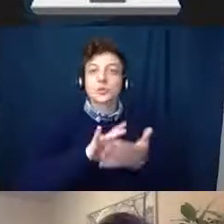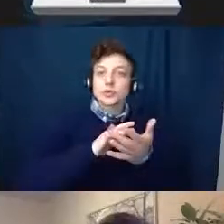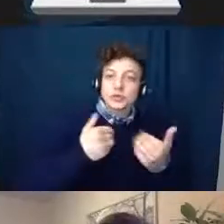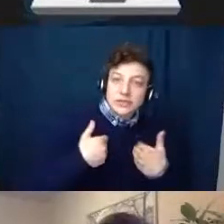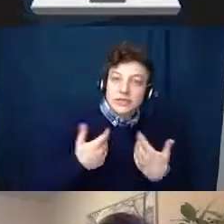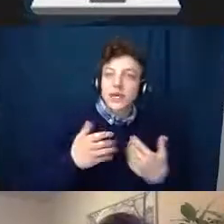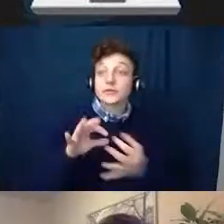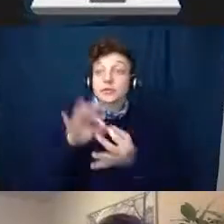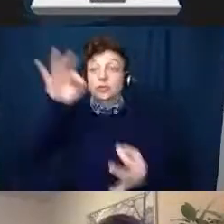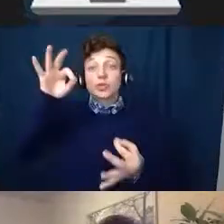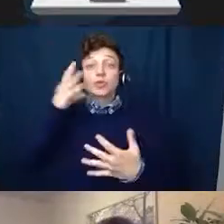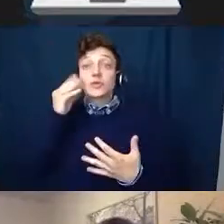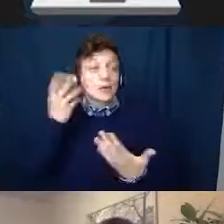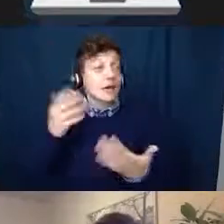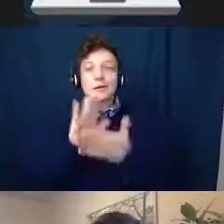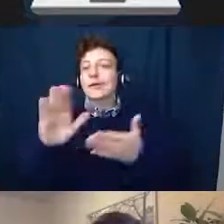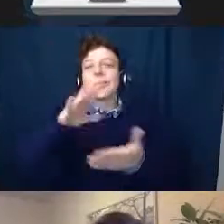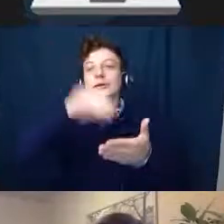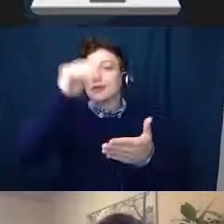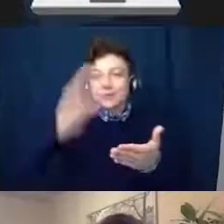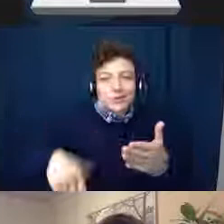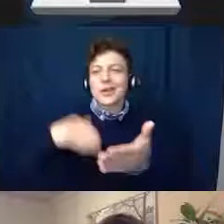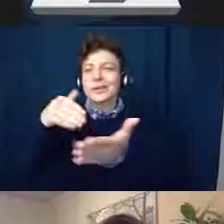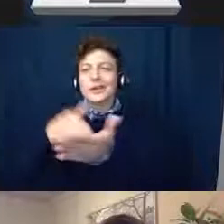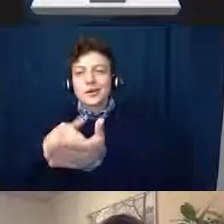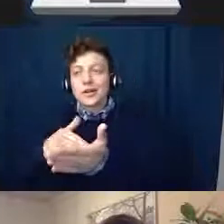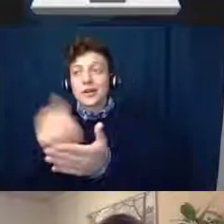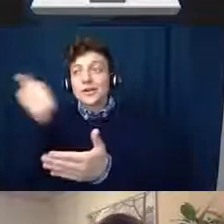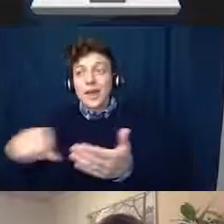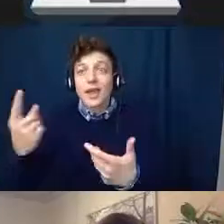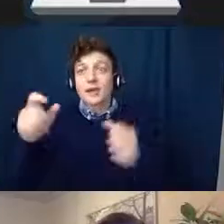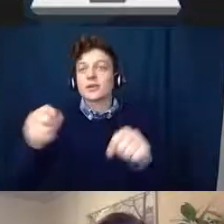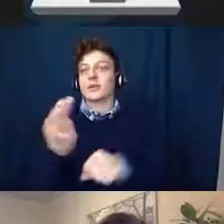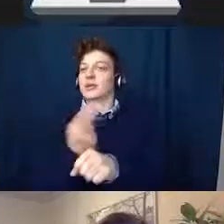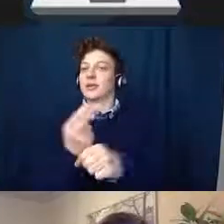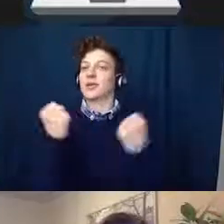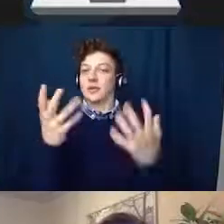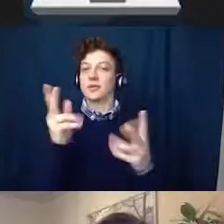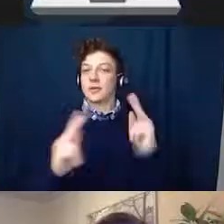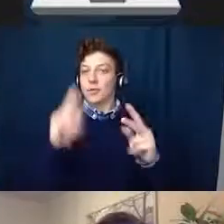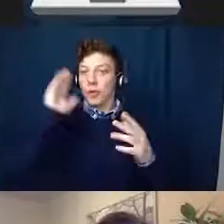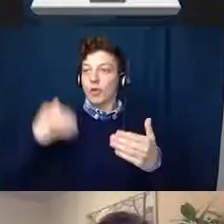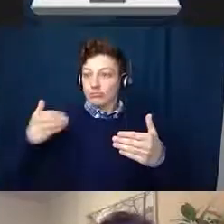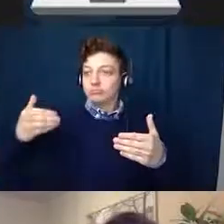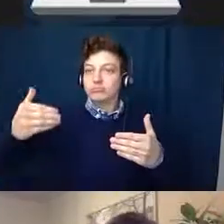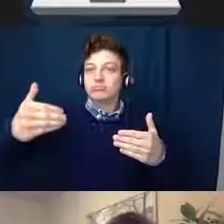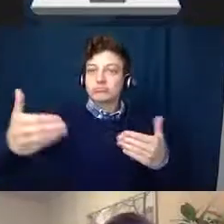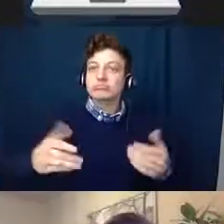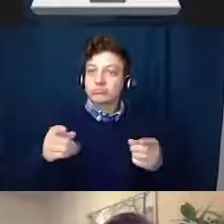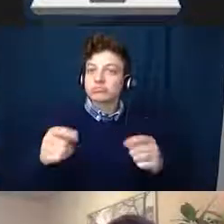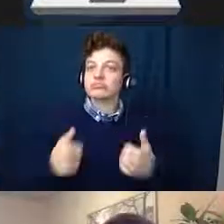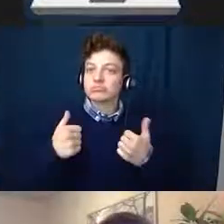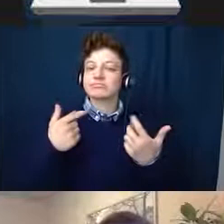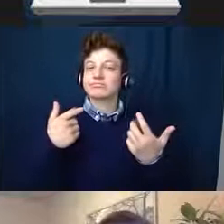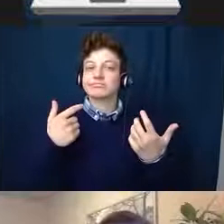college students, doctors. Anyone can use drugs, and many of us do throughout our lives. And I think this is really important to think